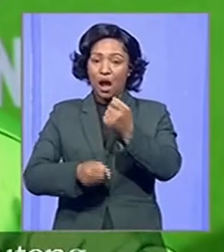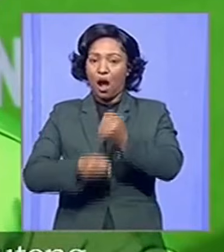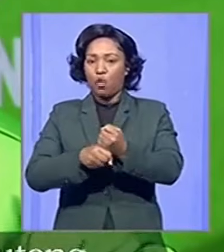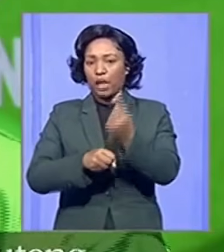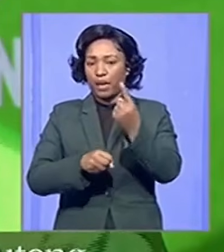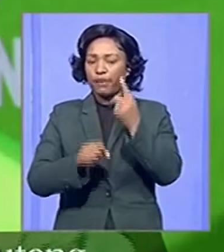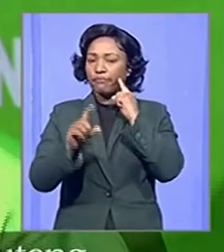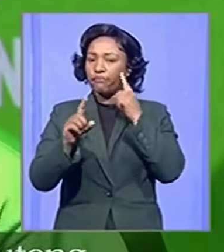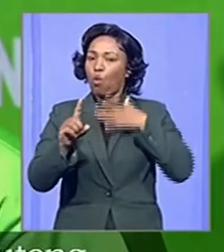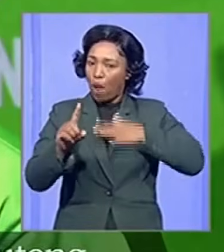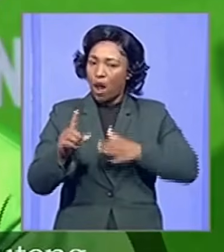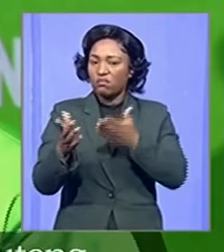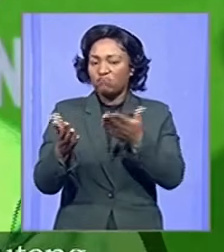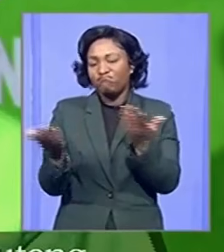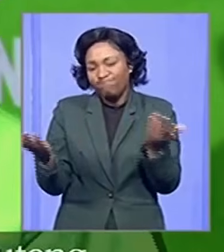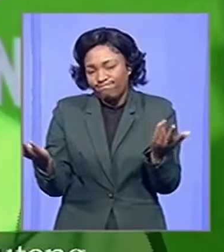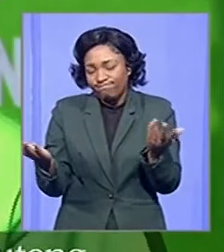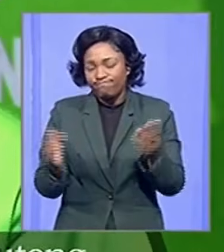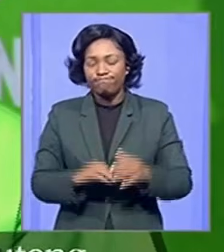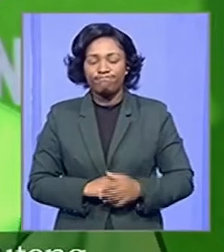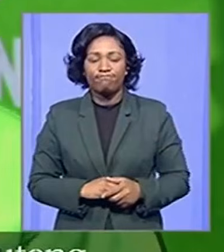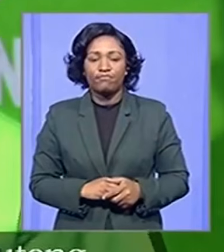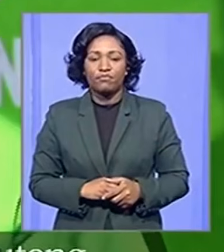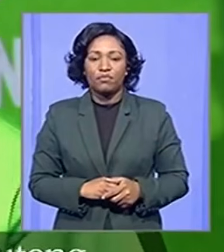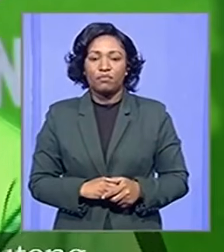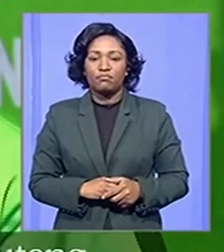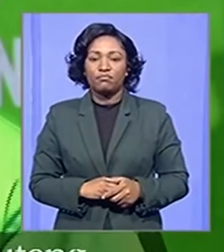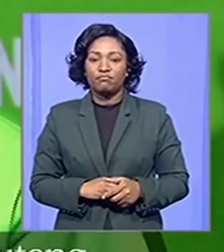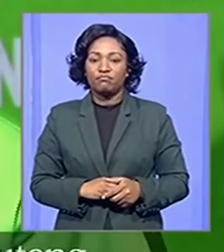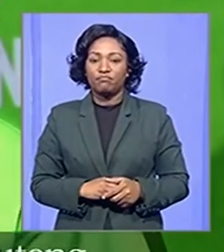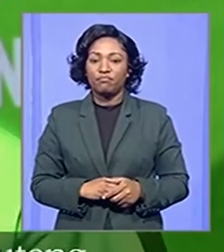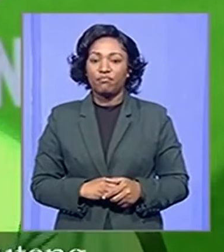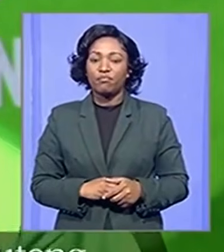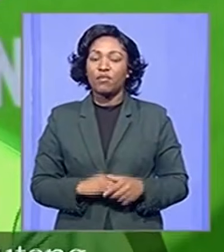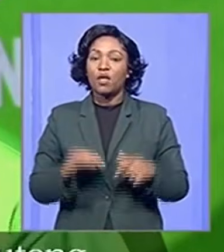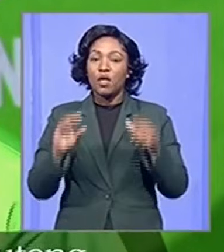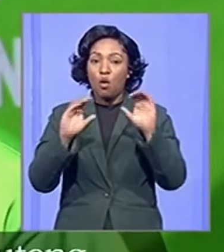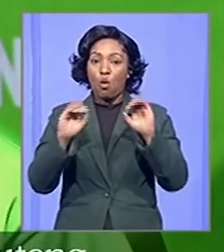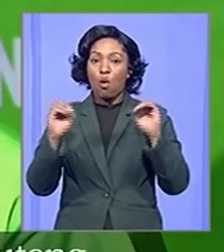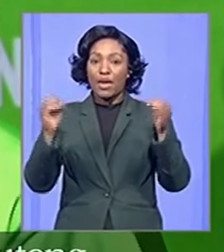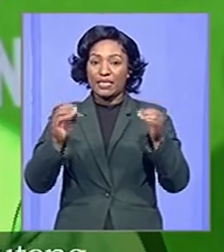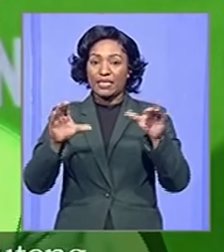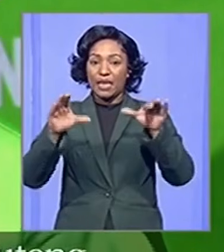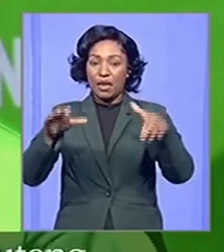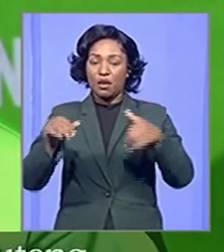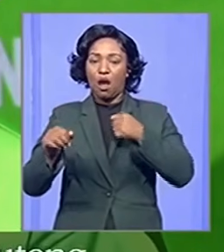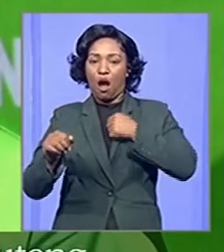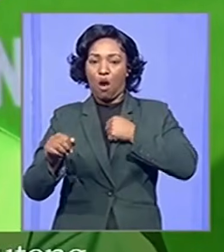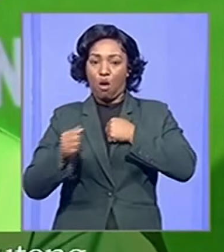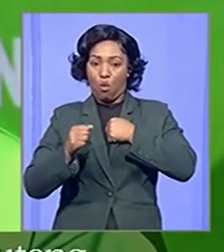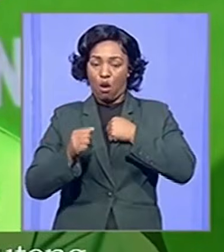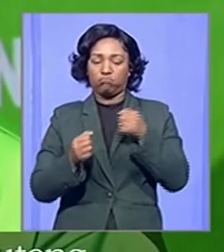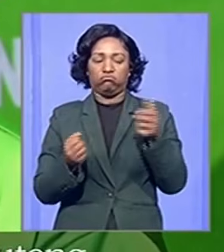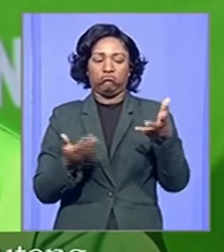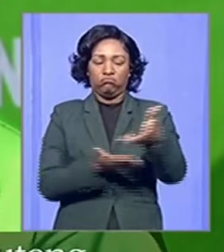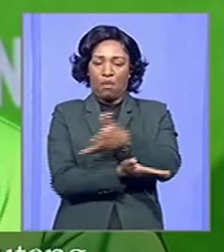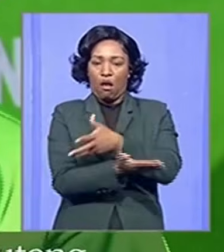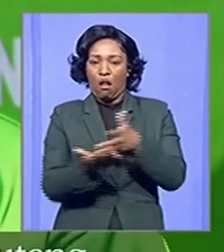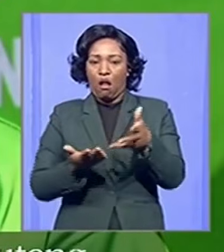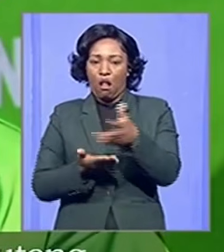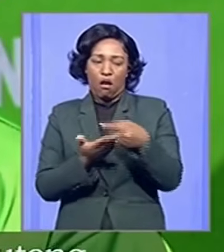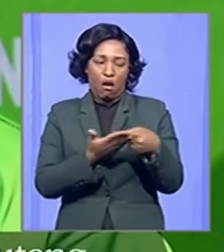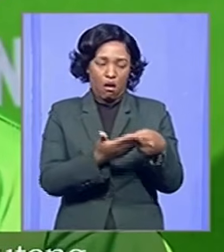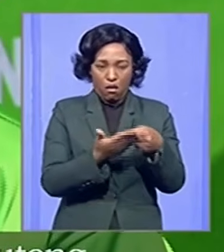the engagement with our structures, it really emerged an opportunity emerged where